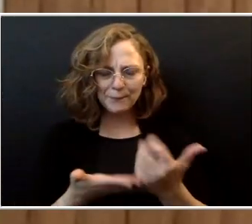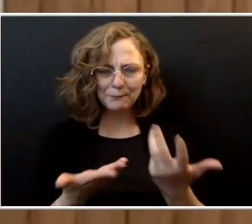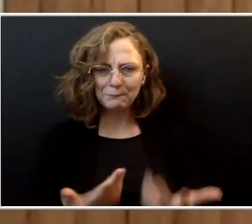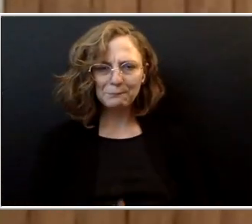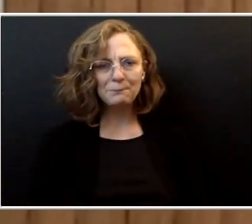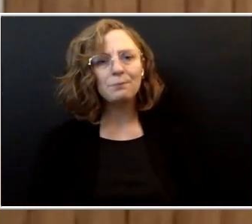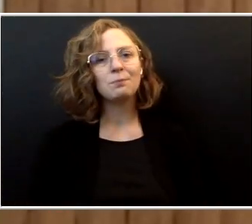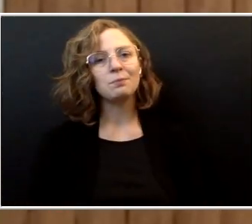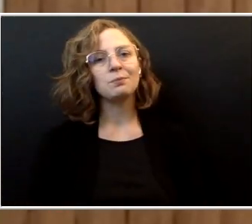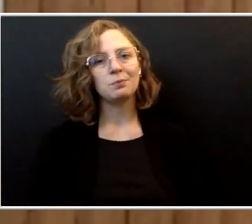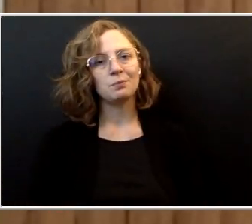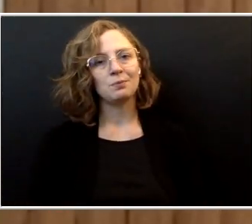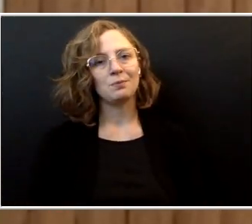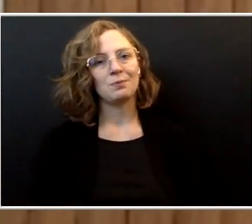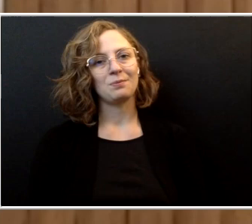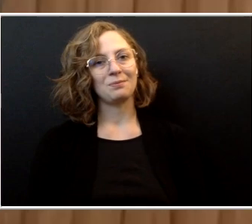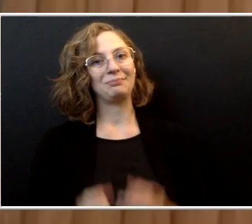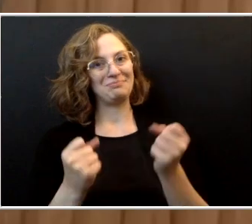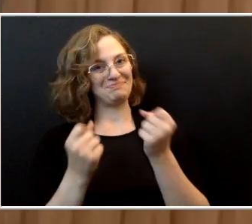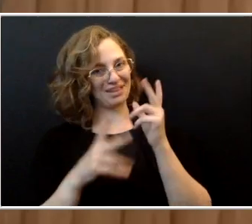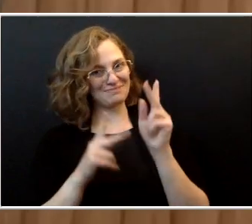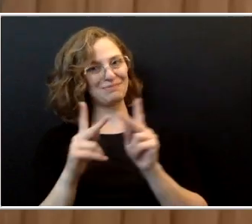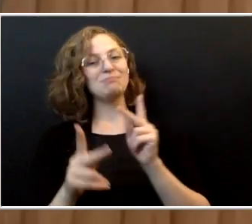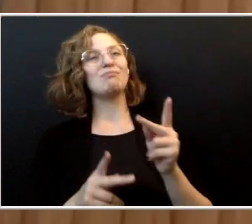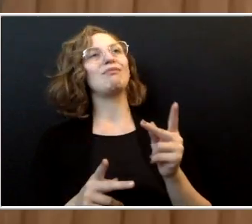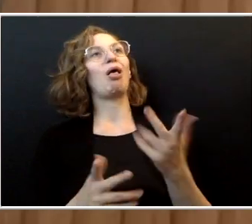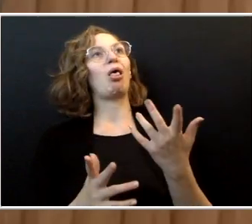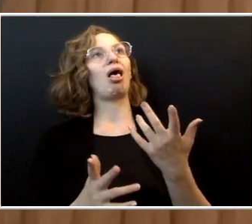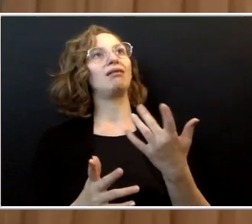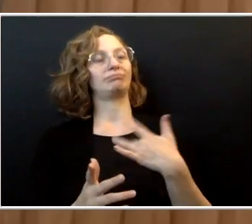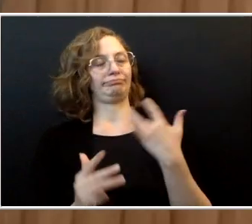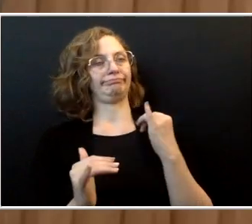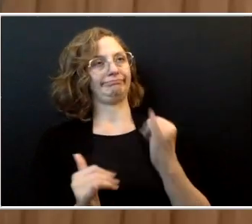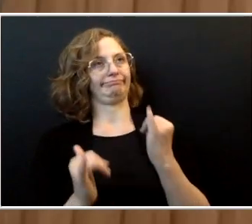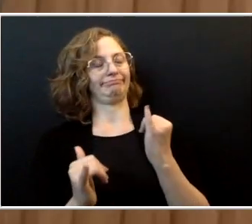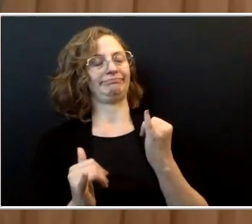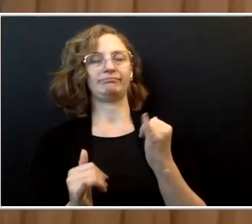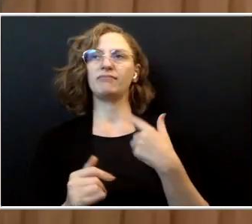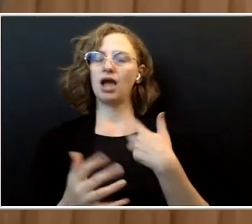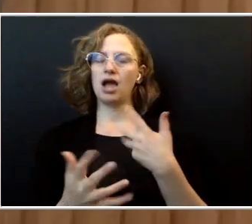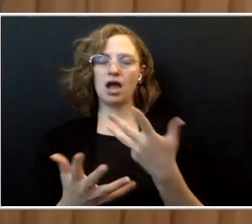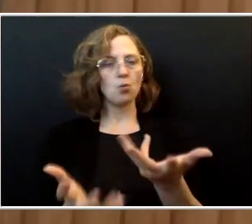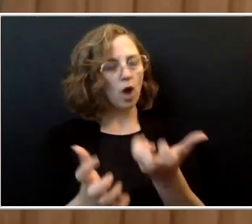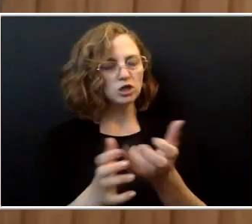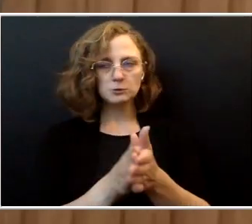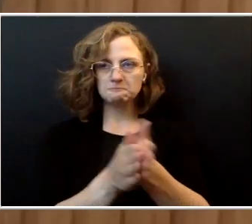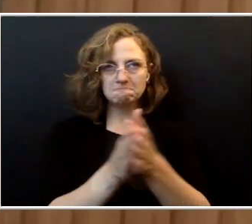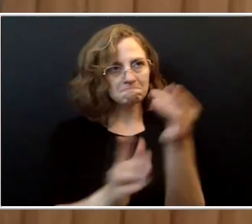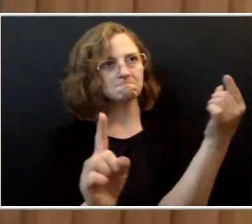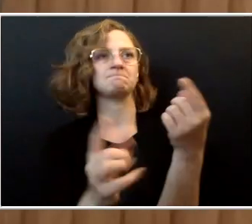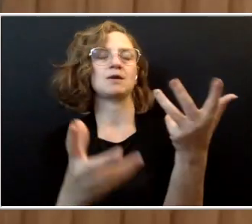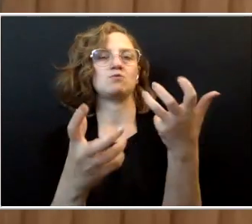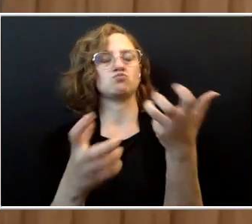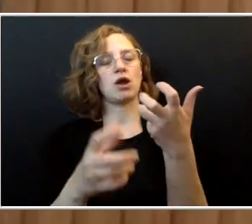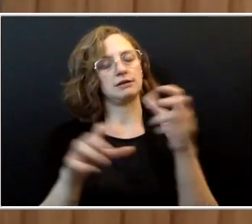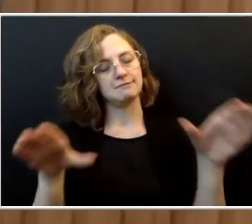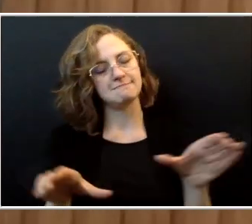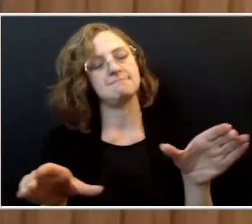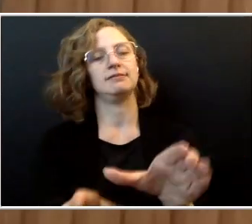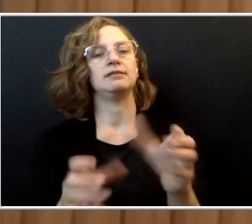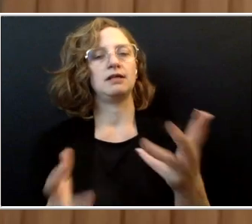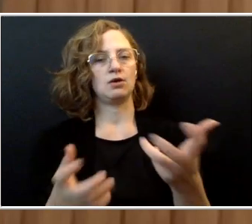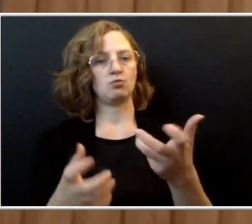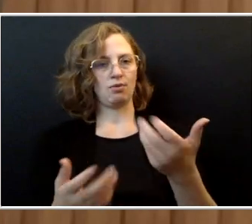A lot of people can relate to this idea that they have such great intentions. They really want to have the benefits of this activity. And also, as we were talking